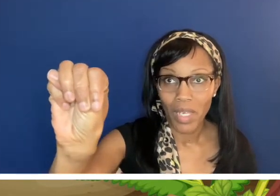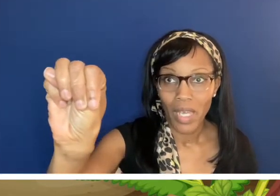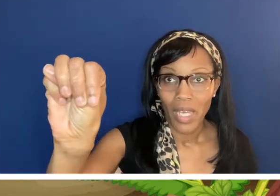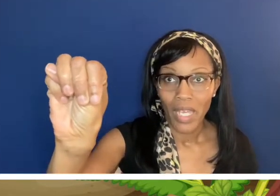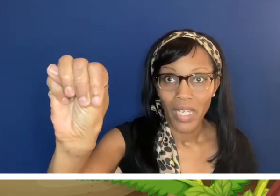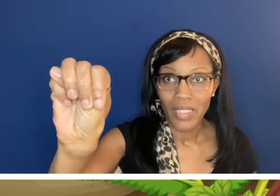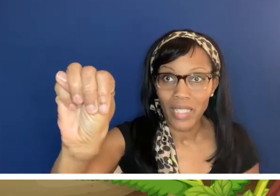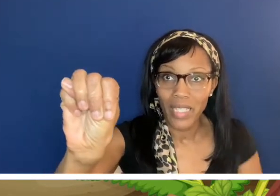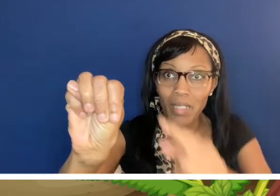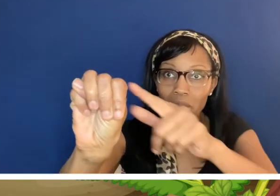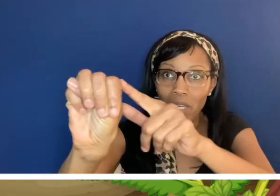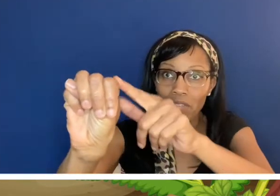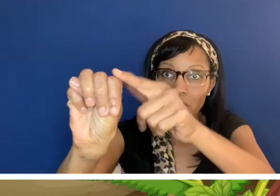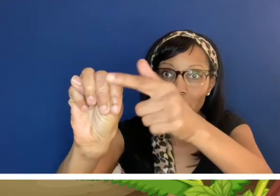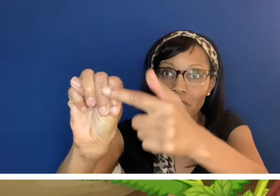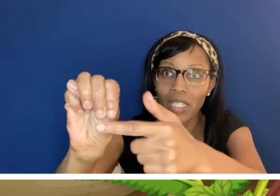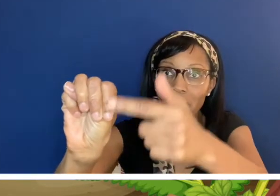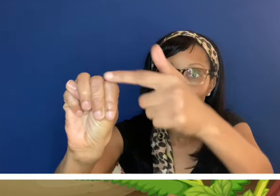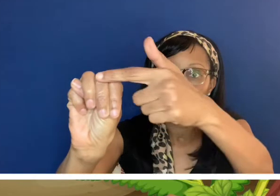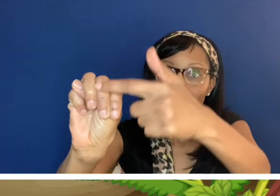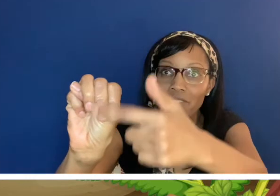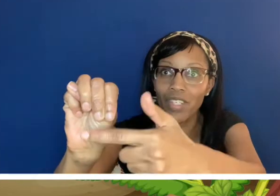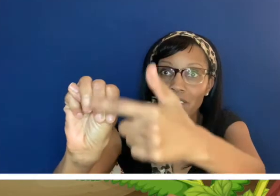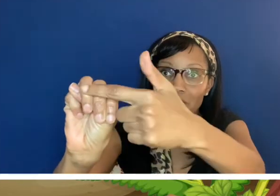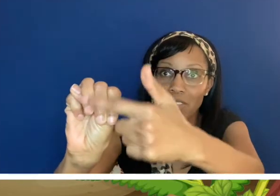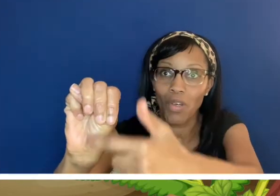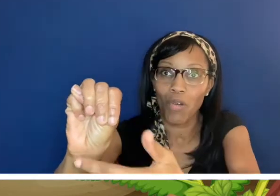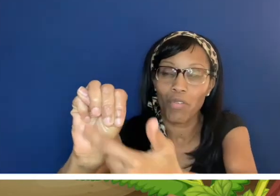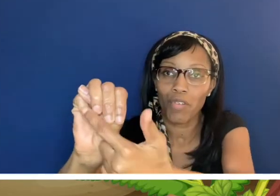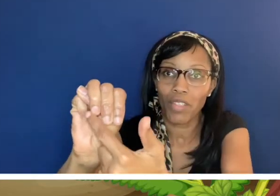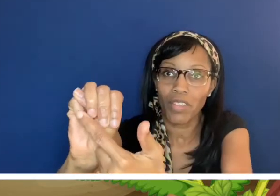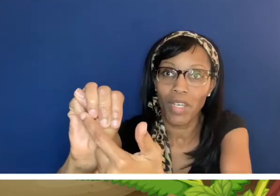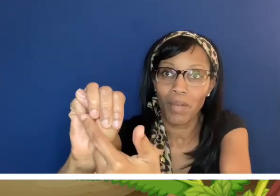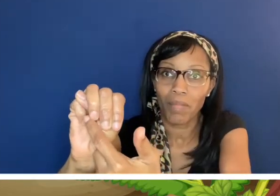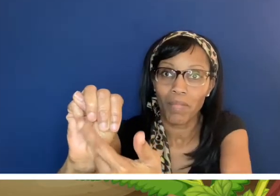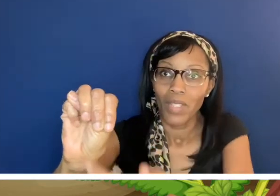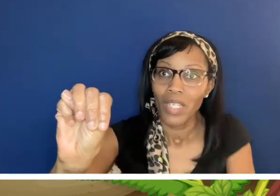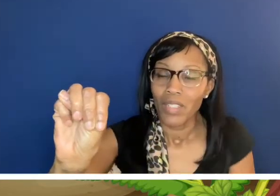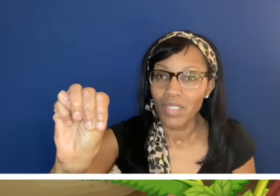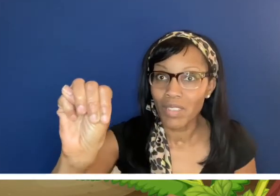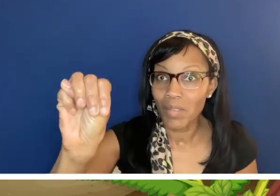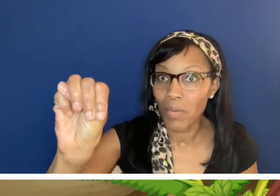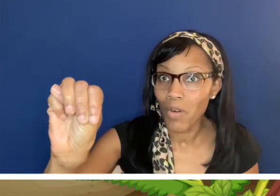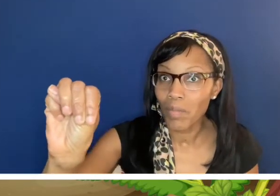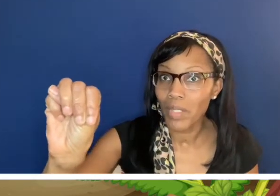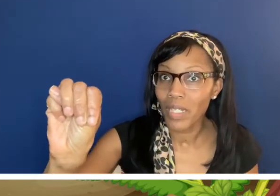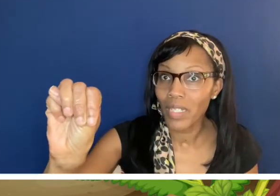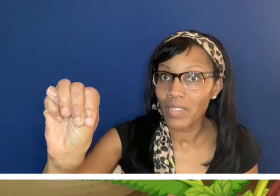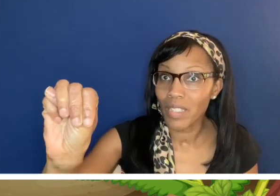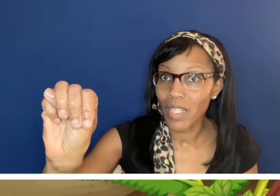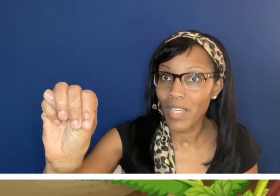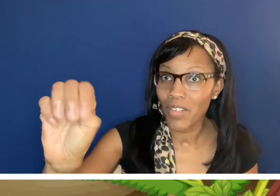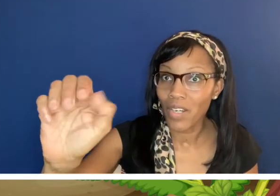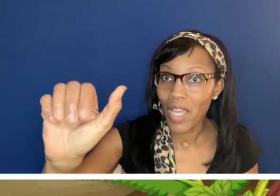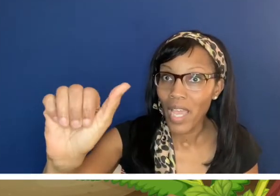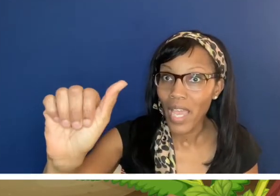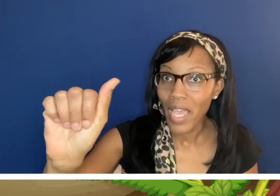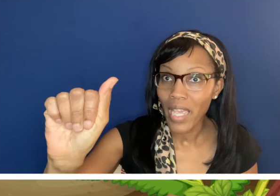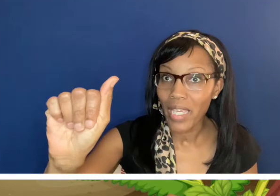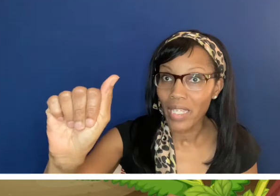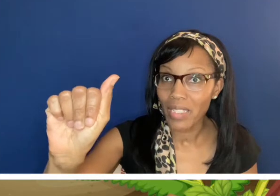thumb. And that's M. You have 3 fingers over the thumb. This is important because the